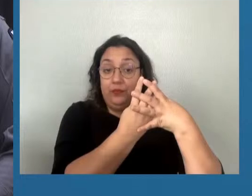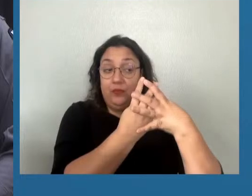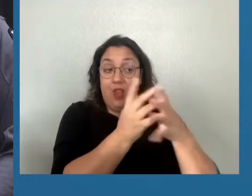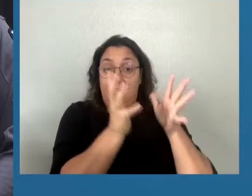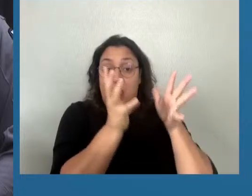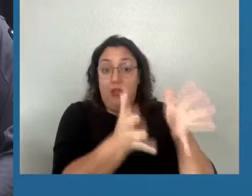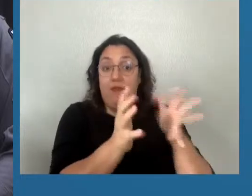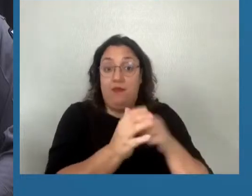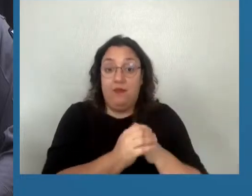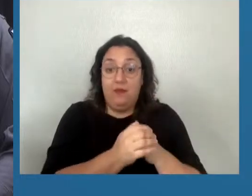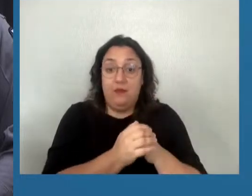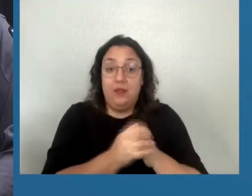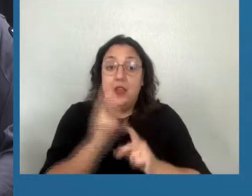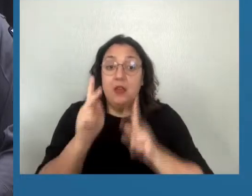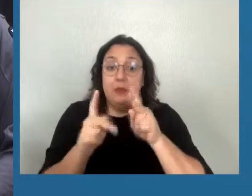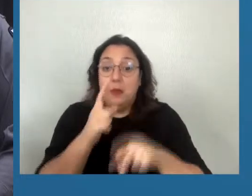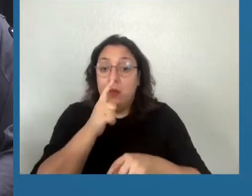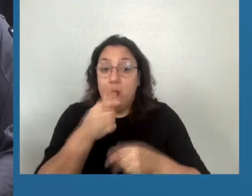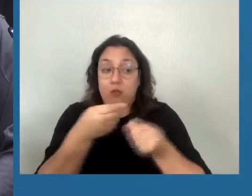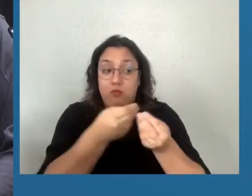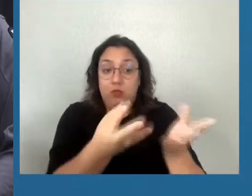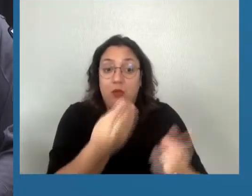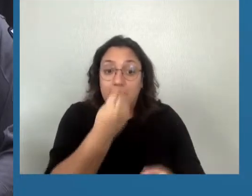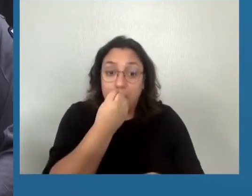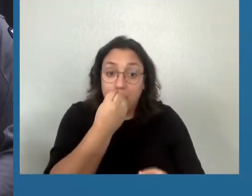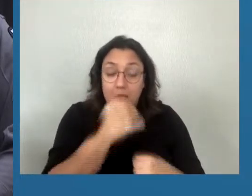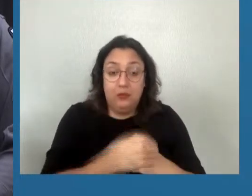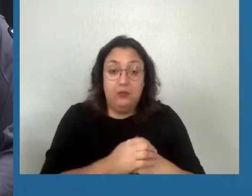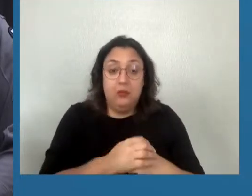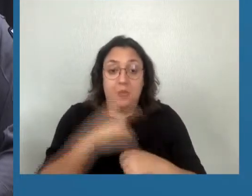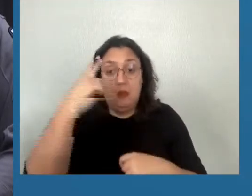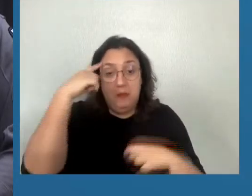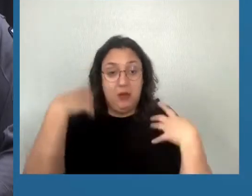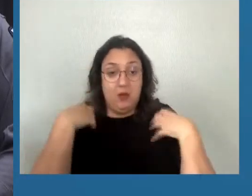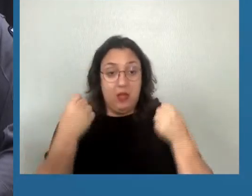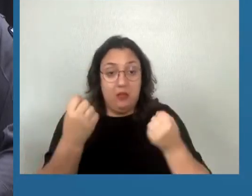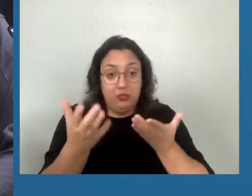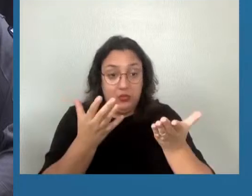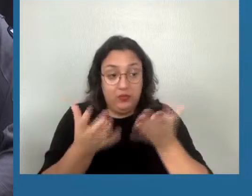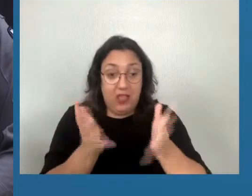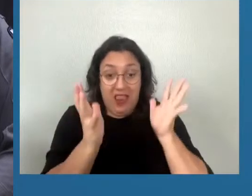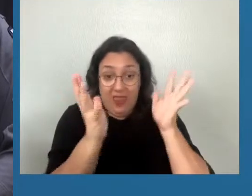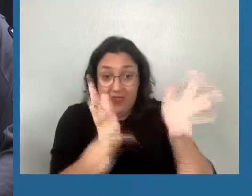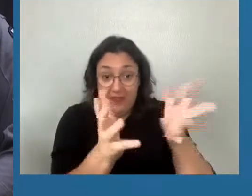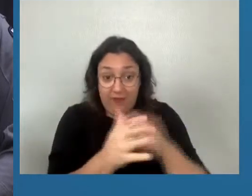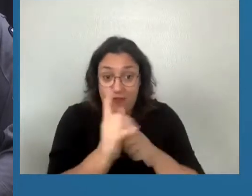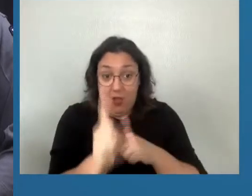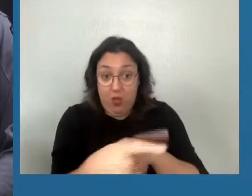them and provide medical care and mental health services, leaving them alone,